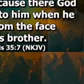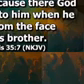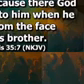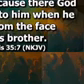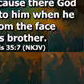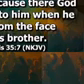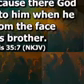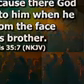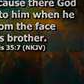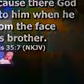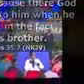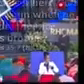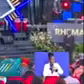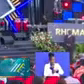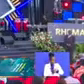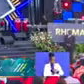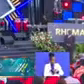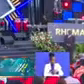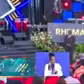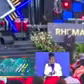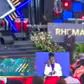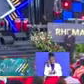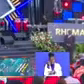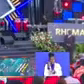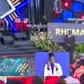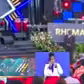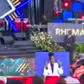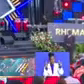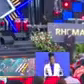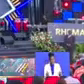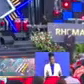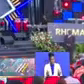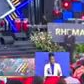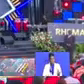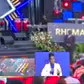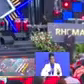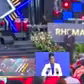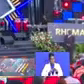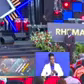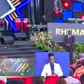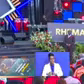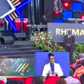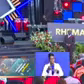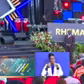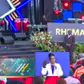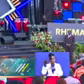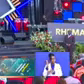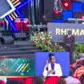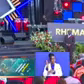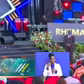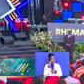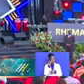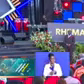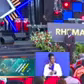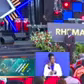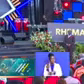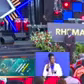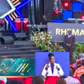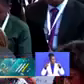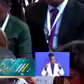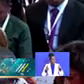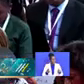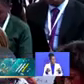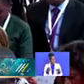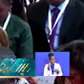that in this time and season because altar is originated from God therefore you